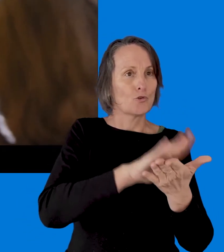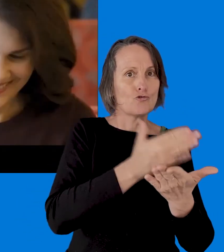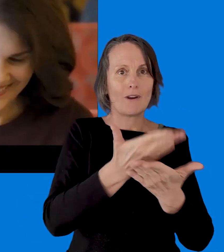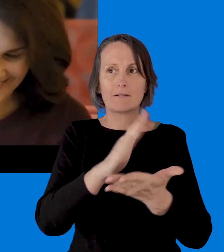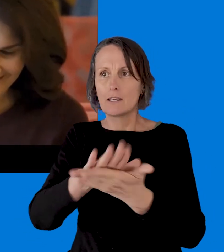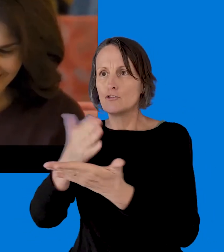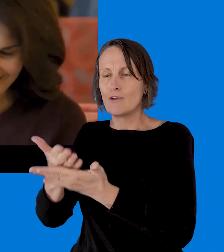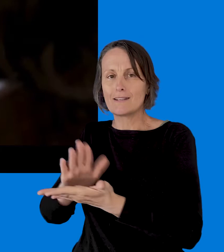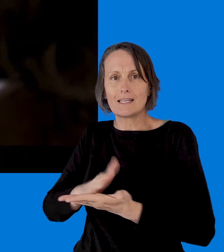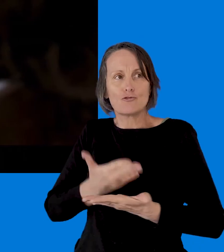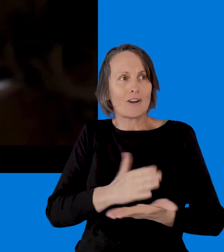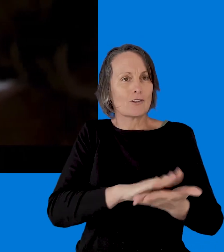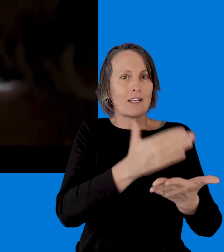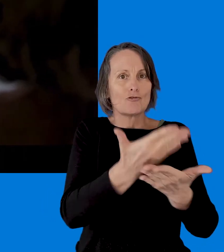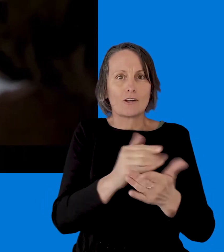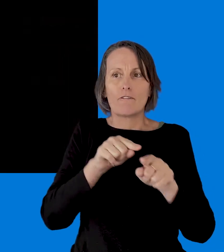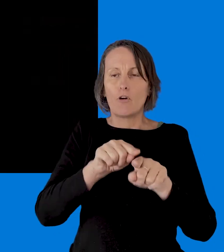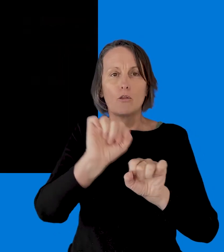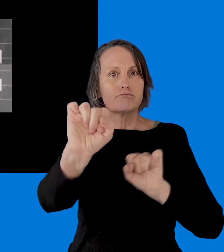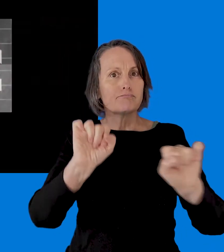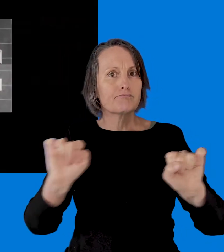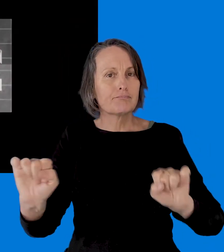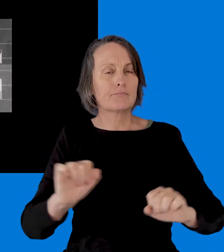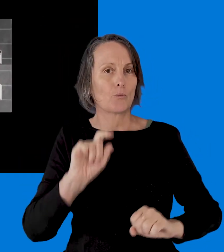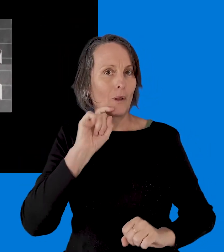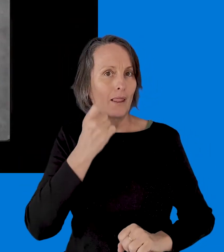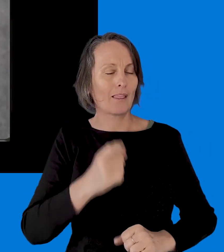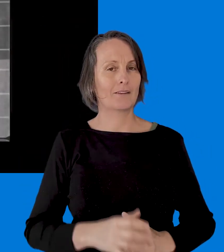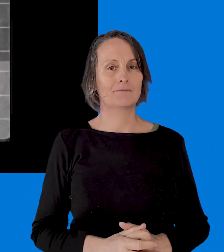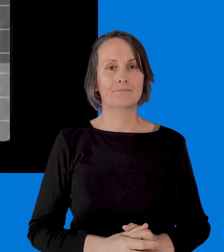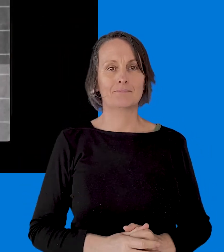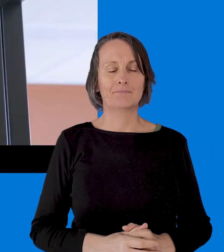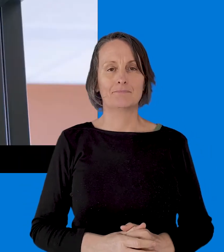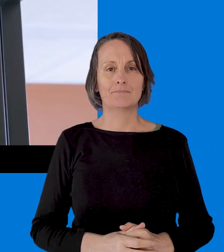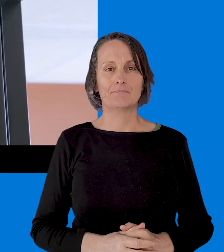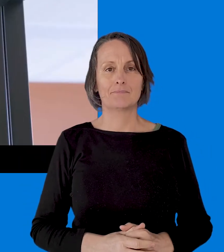on real-world speech, not rules programmed in advance.